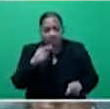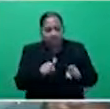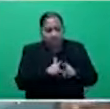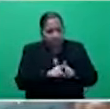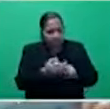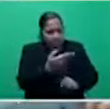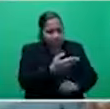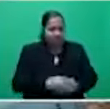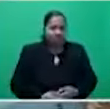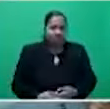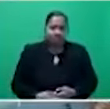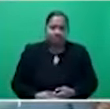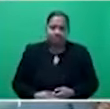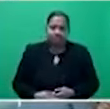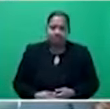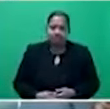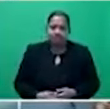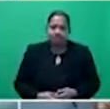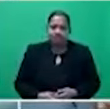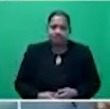power. Mr. Speaker, sir,